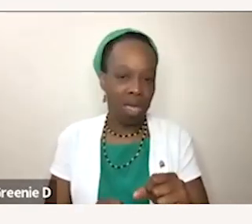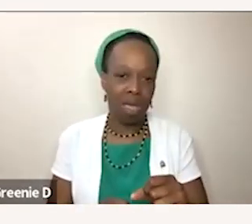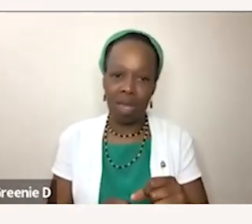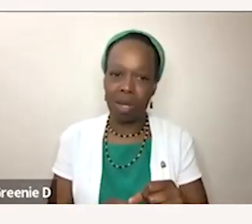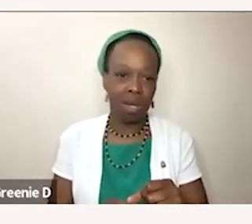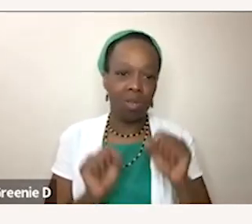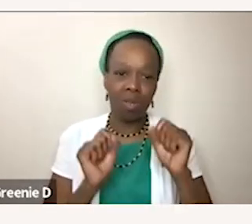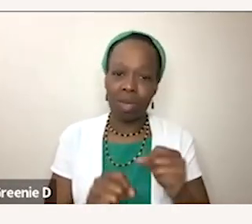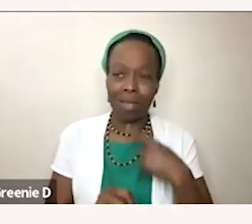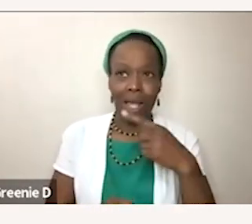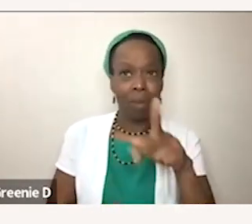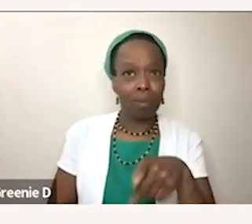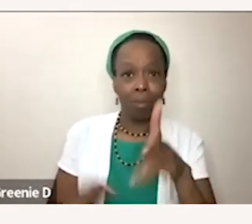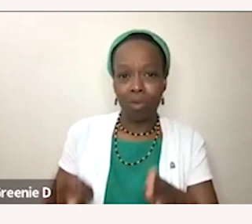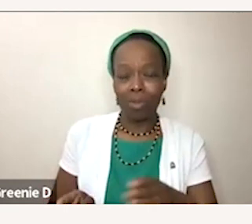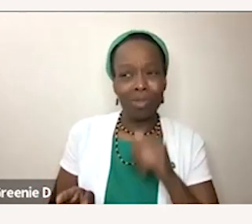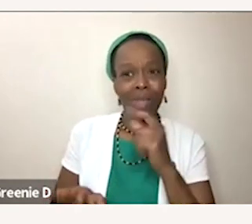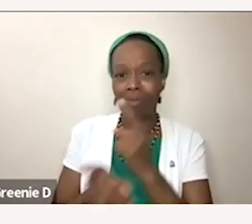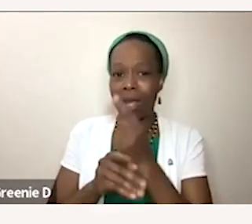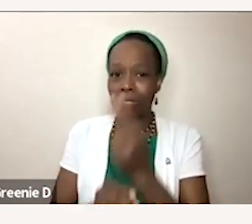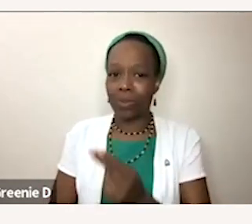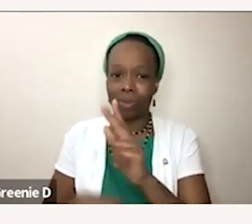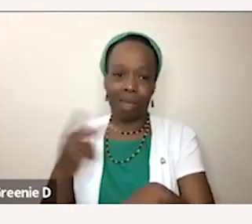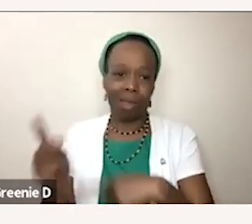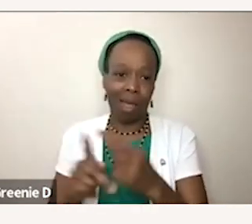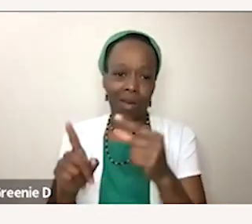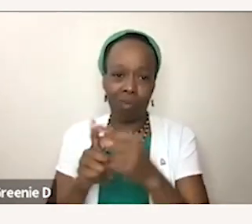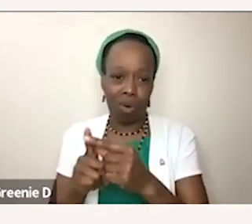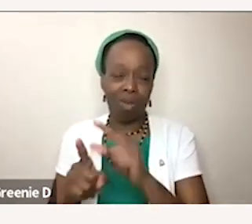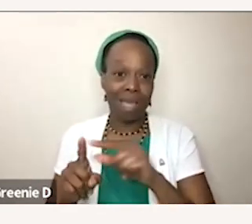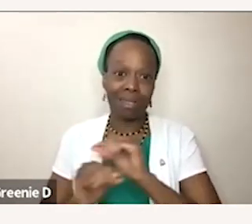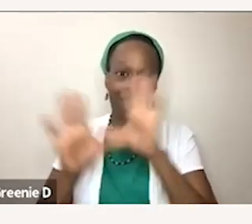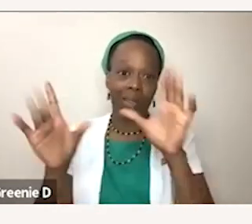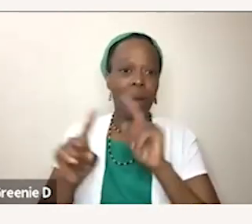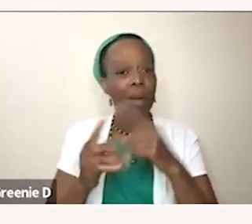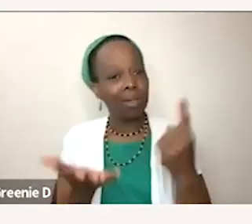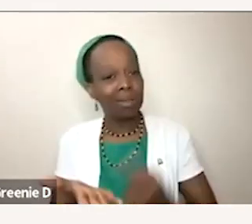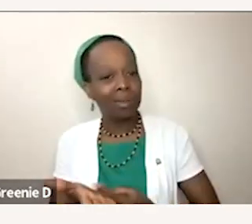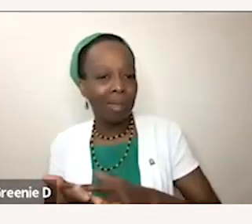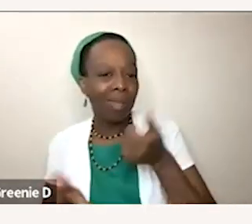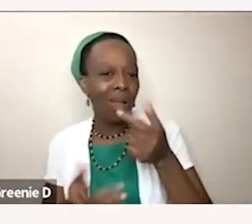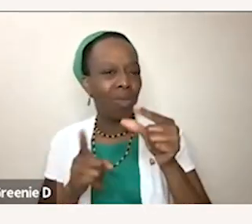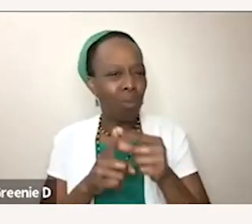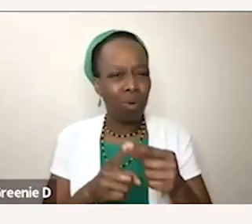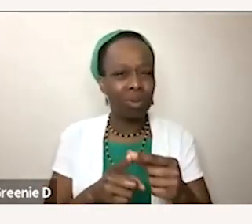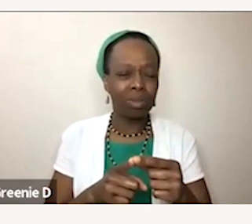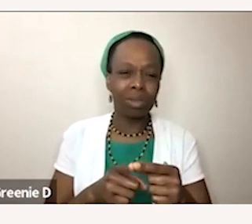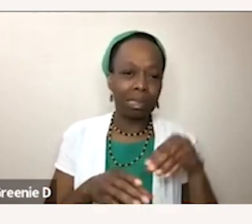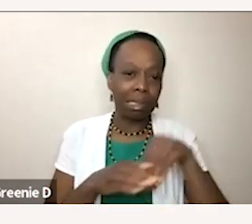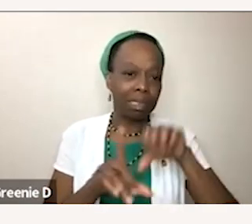use, like that's pretty clear. But when it's these other sorts of things where someone is not meaning to cause